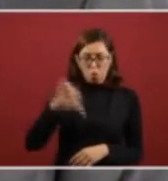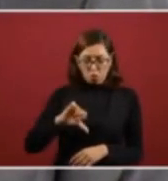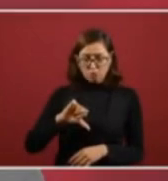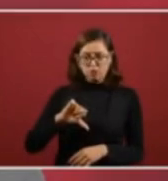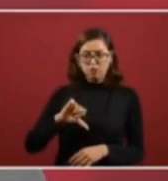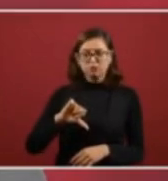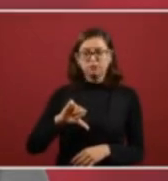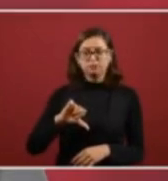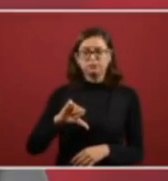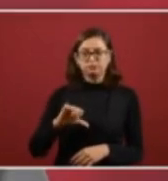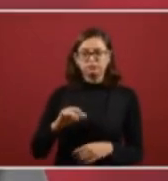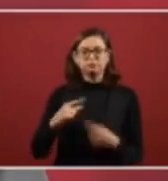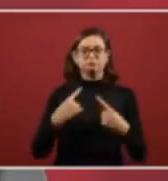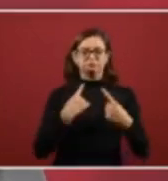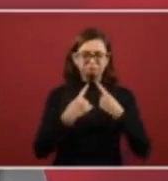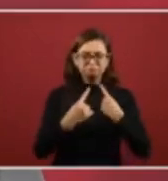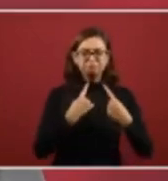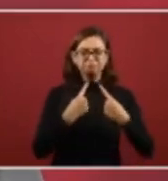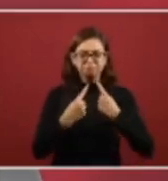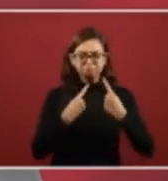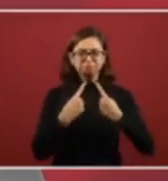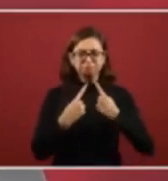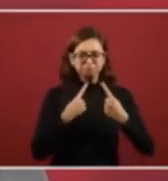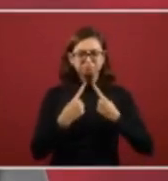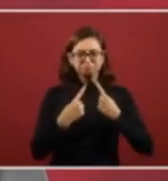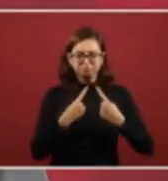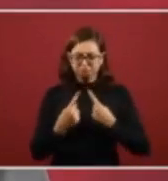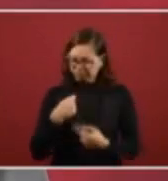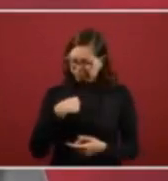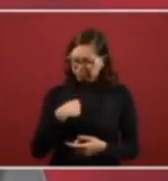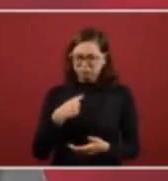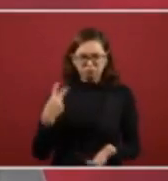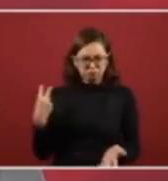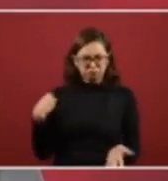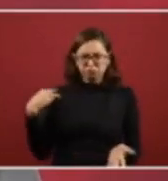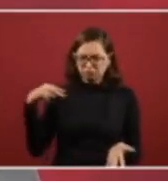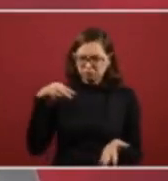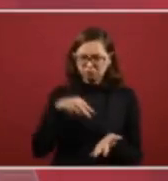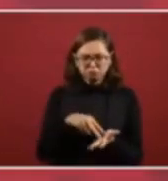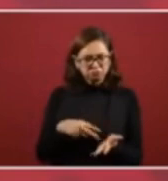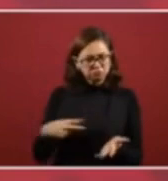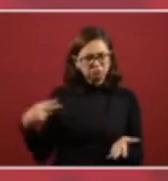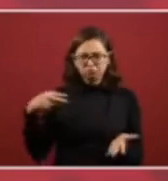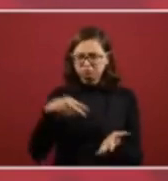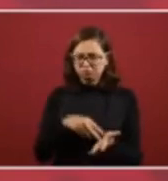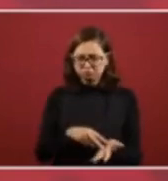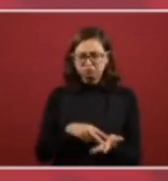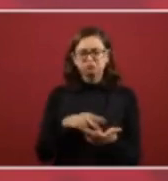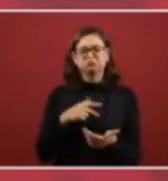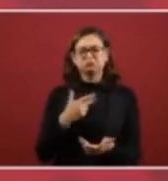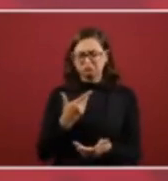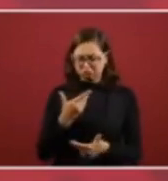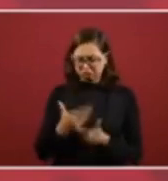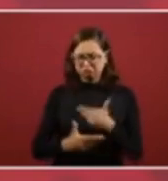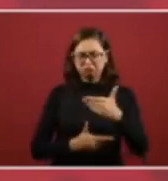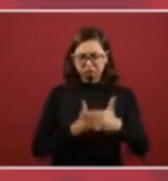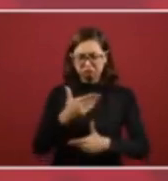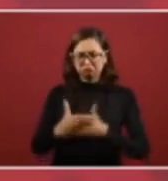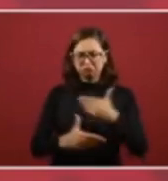and today, Wednesday, we are personally dealing with this